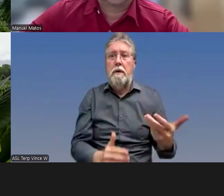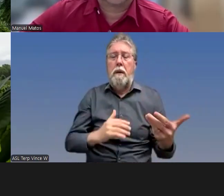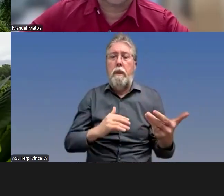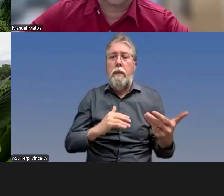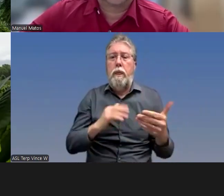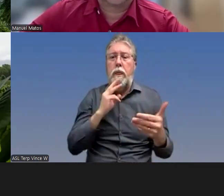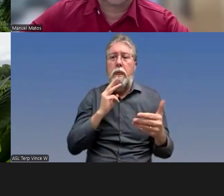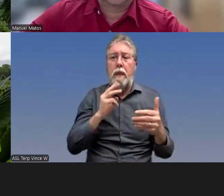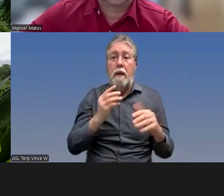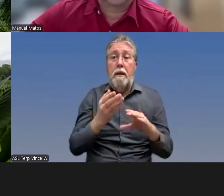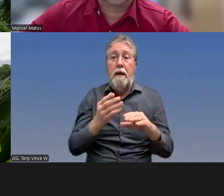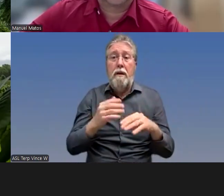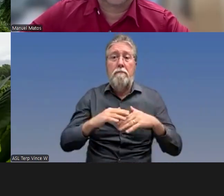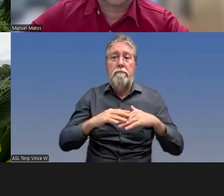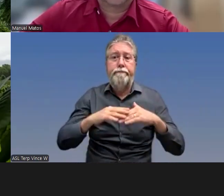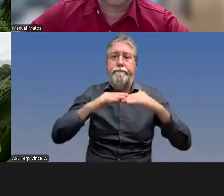to a storm,